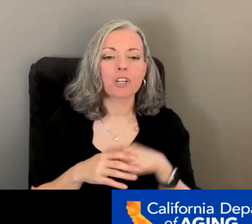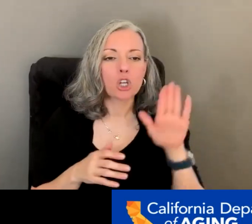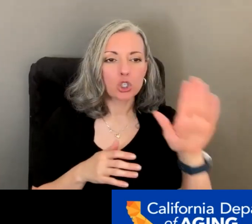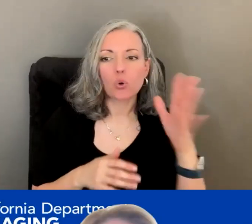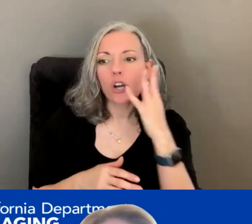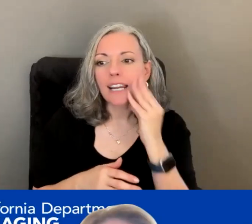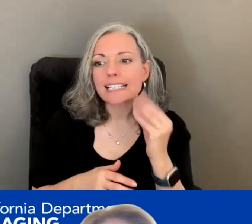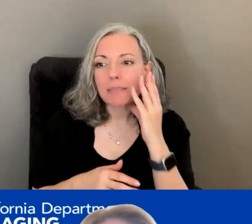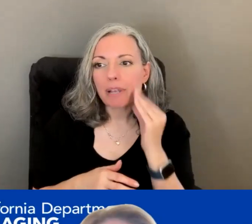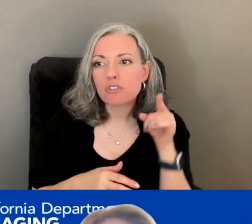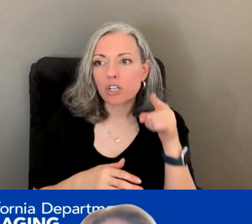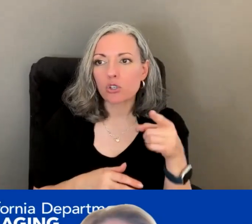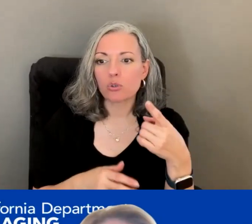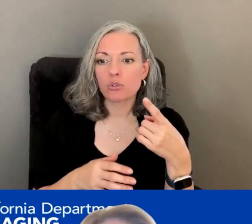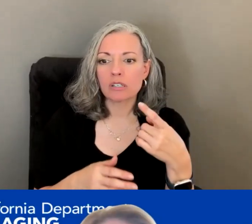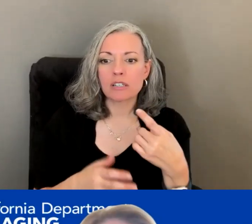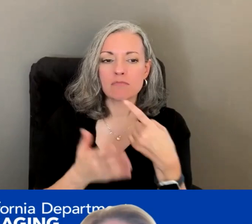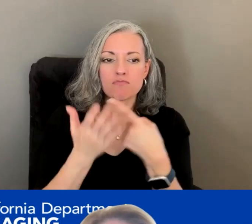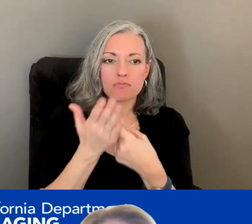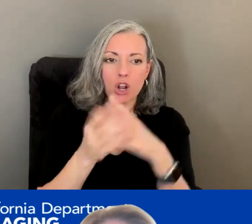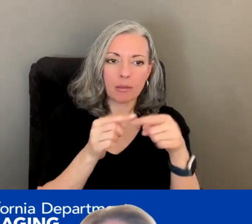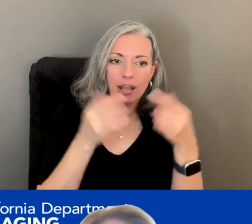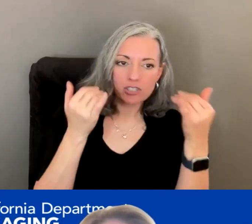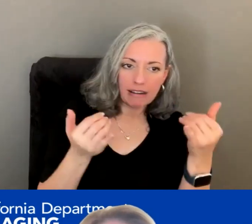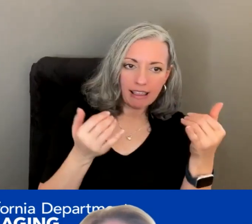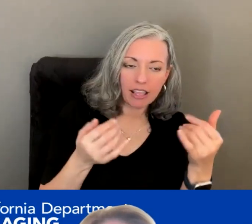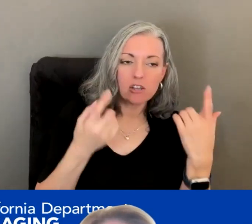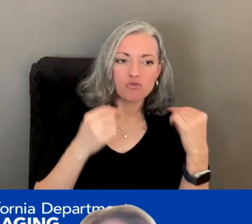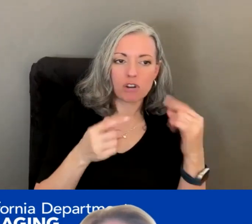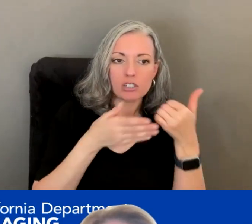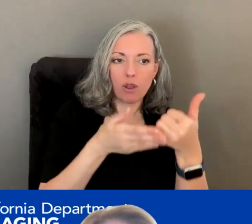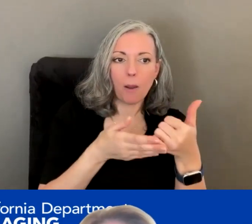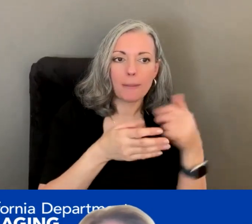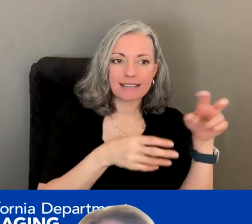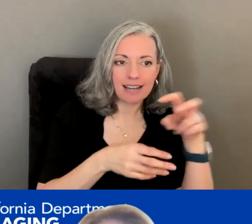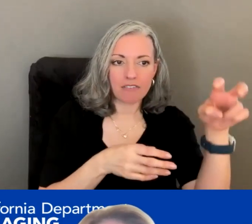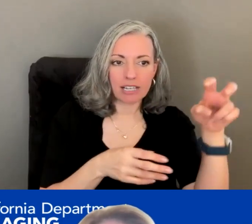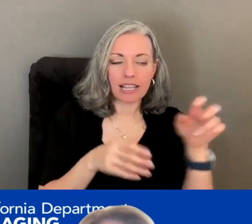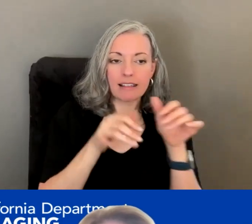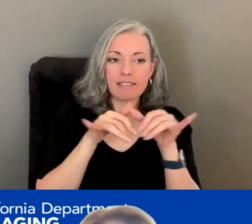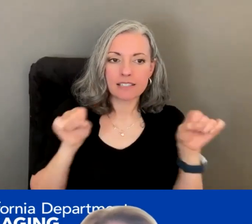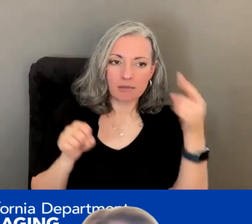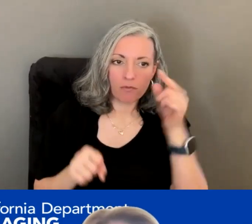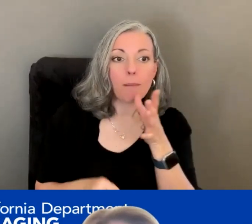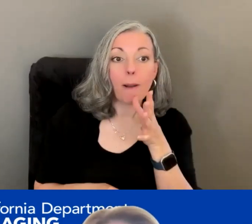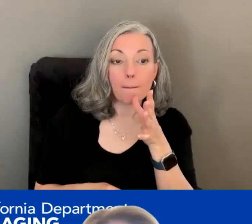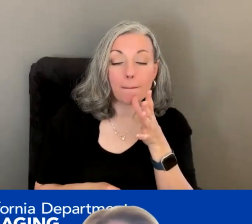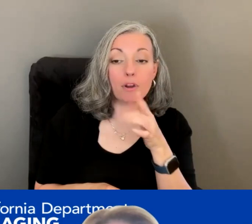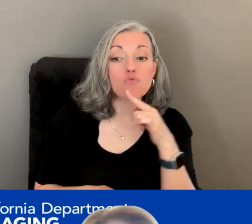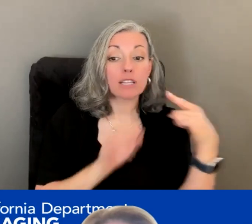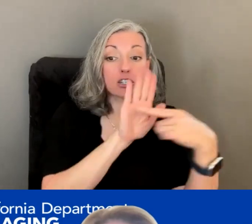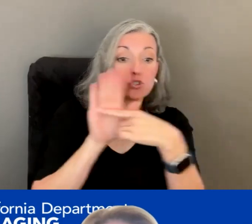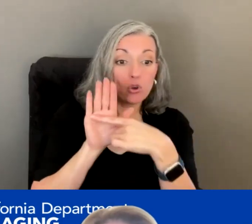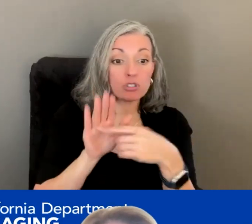experience that you talked about today with trying to help navigate the system for your mom well illustrates, I think, that if we